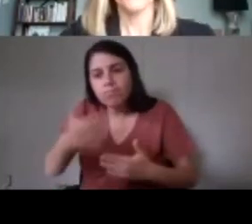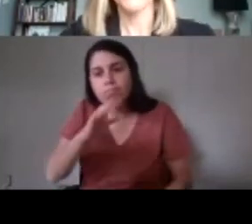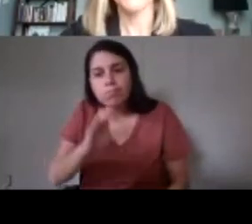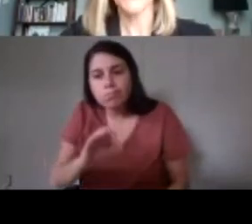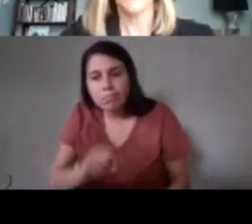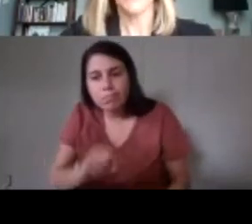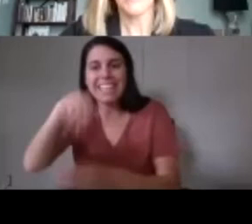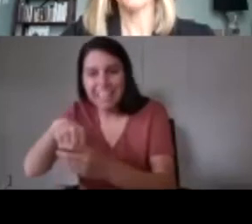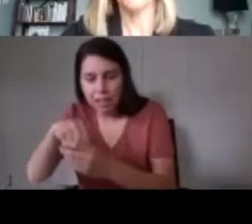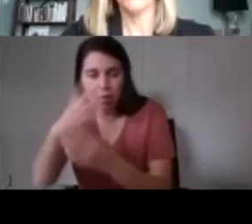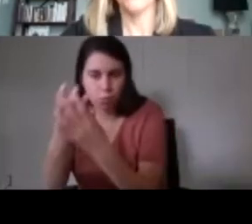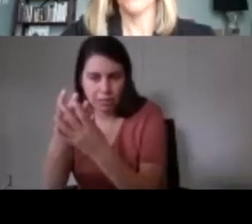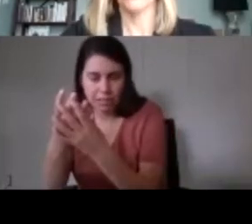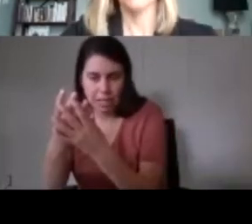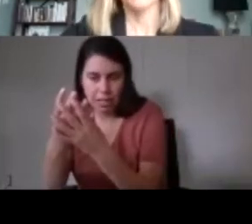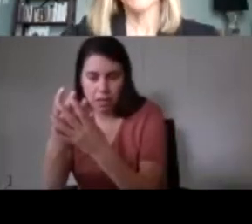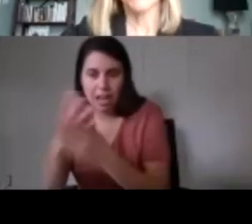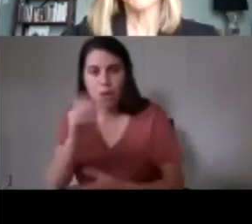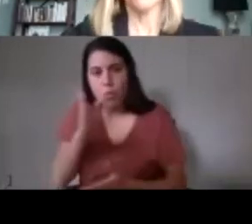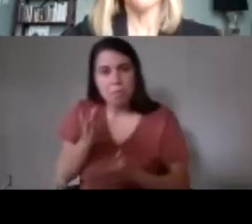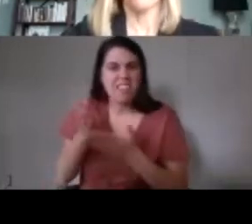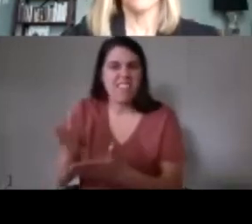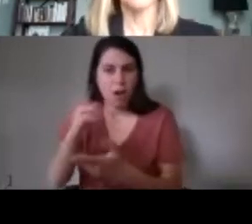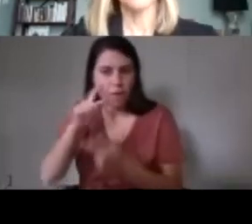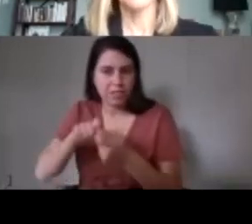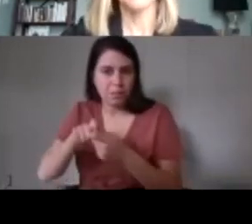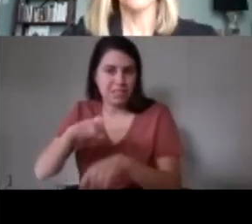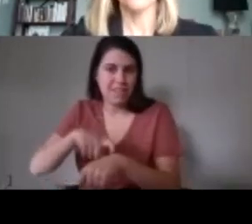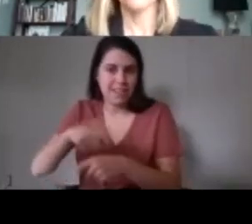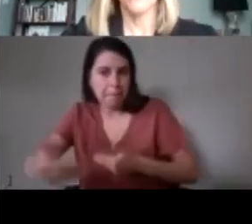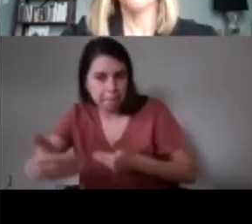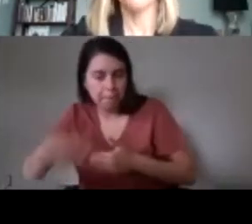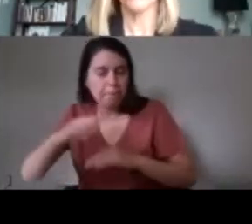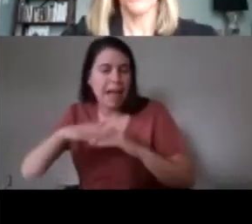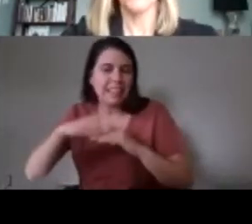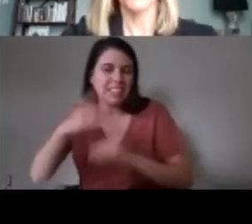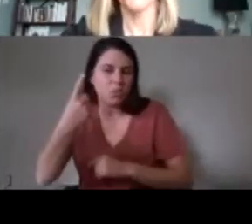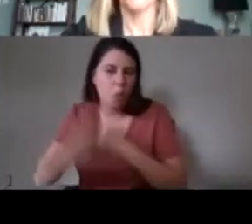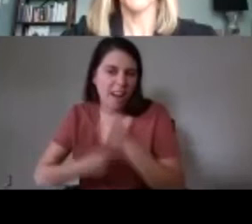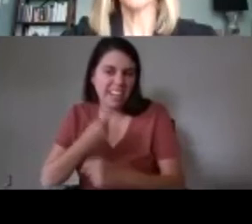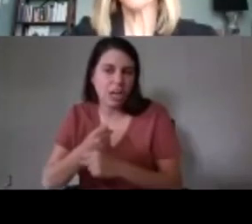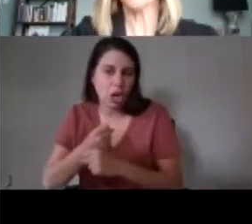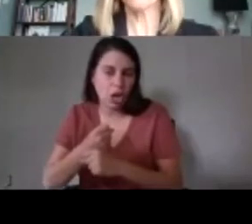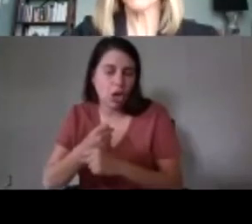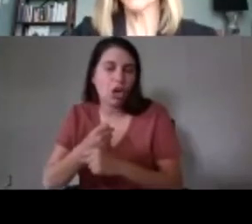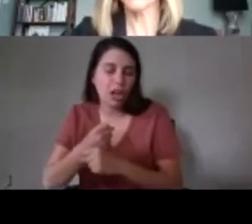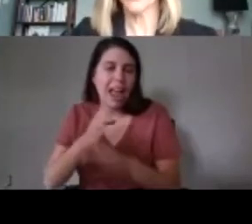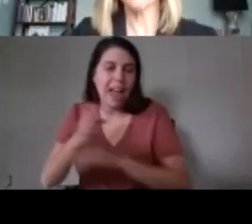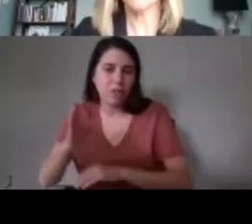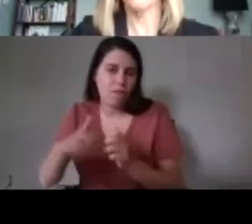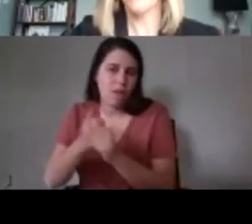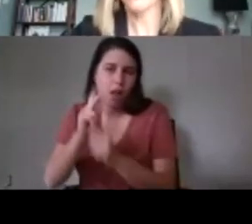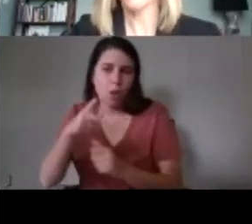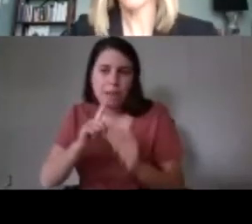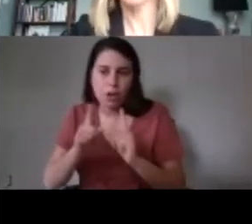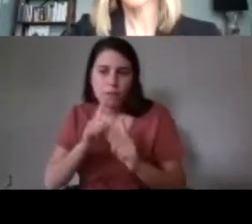the prison setting and would be there potentially for at least the year follow-up interview. So we'll talk about